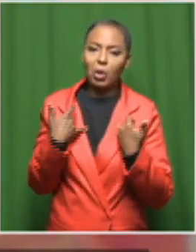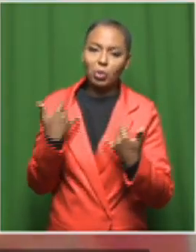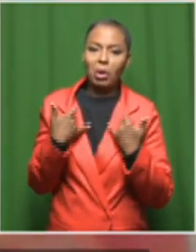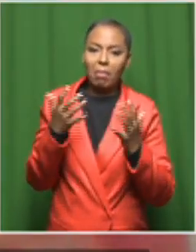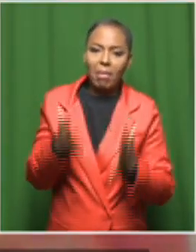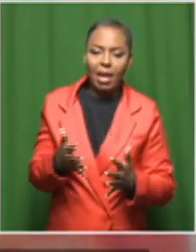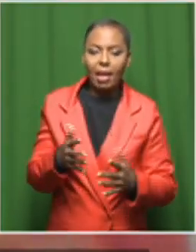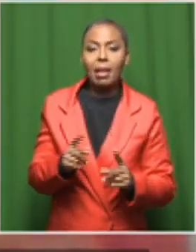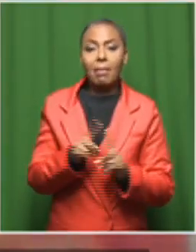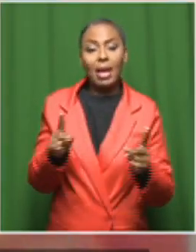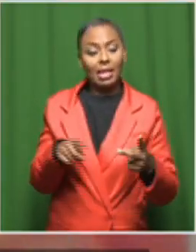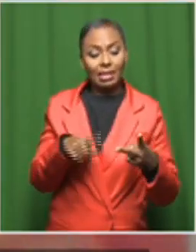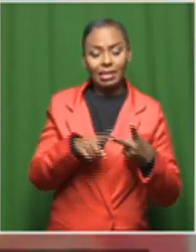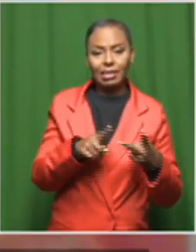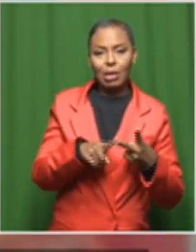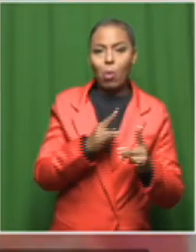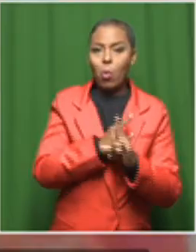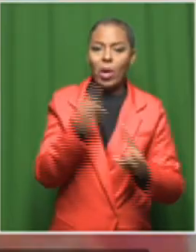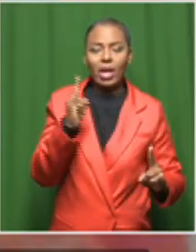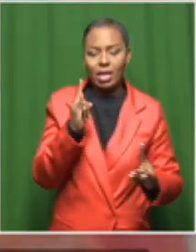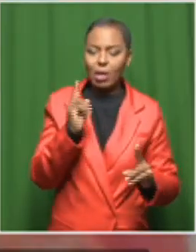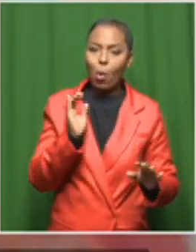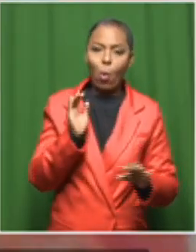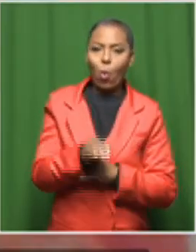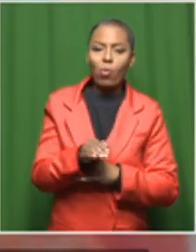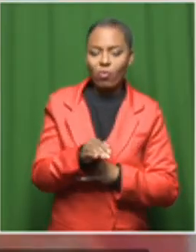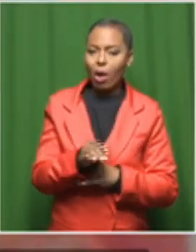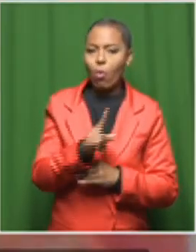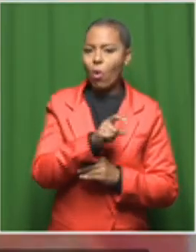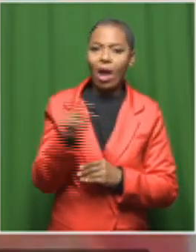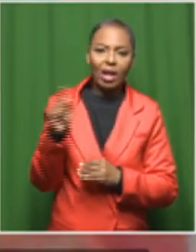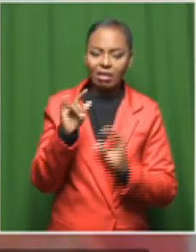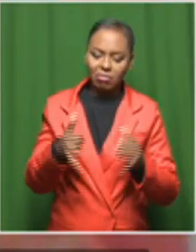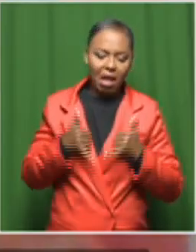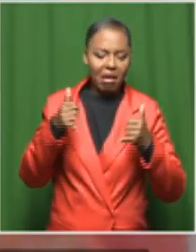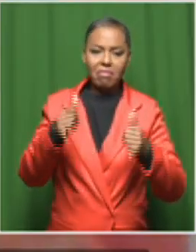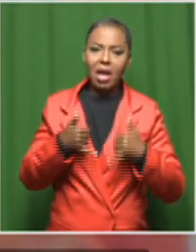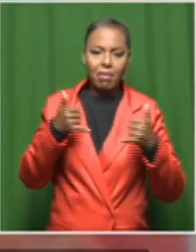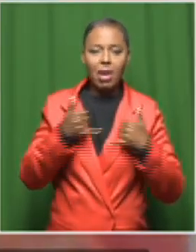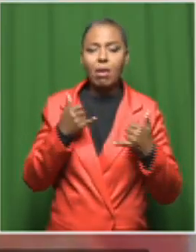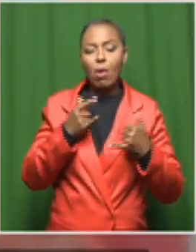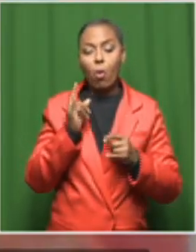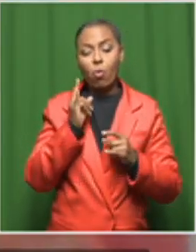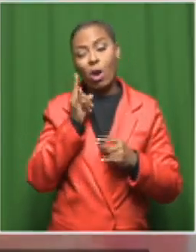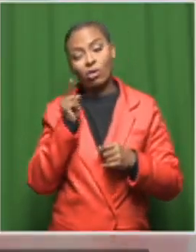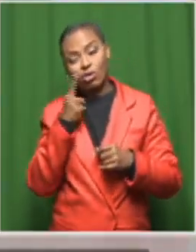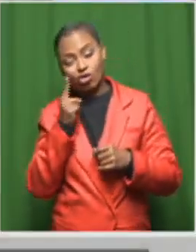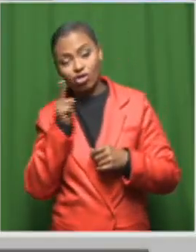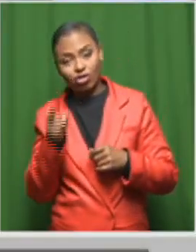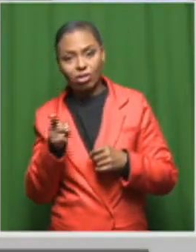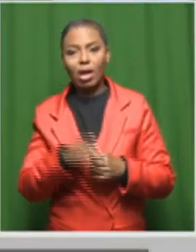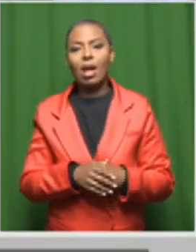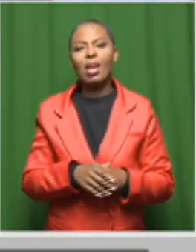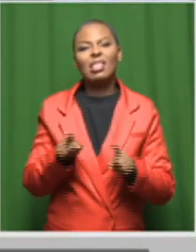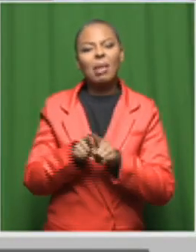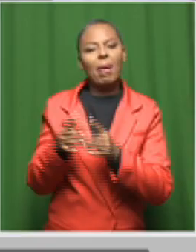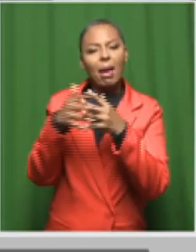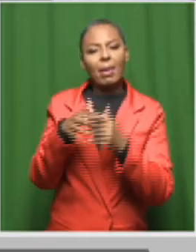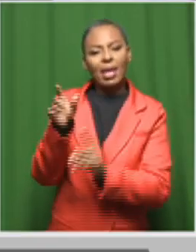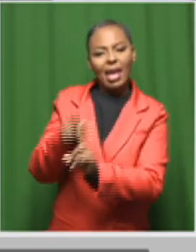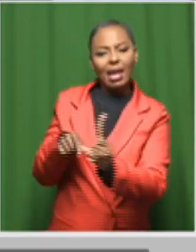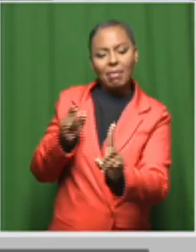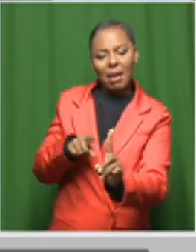Federer as winning over 100 titles on tour. So you've got to watch him. I like the American Taylor Fritz. He's playing